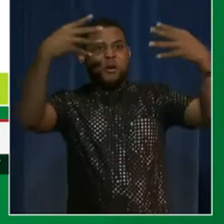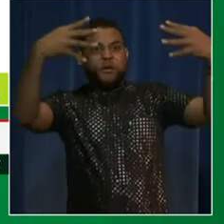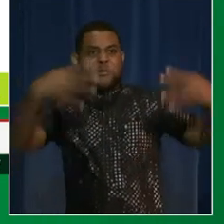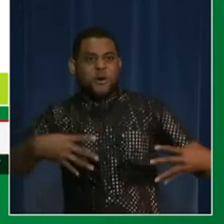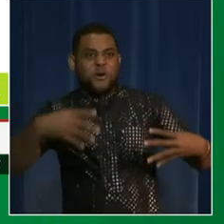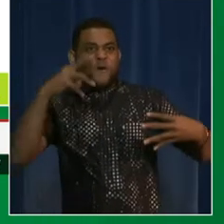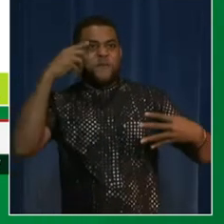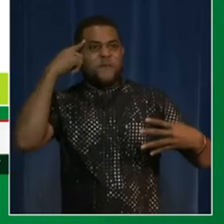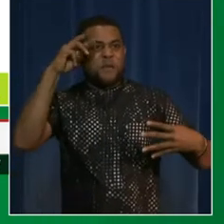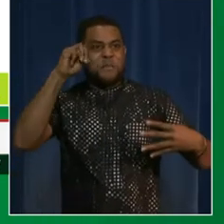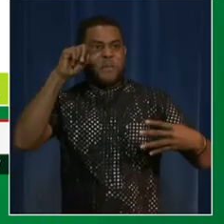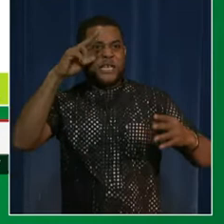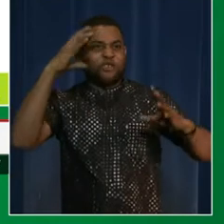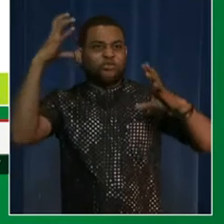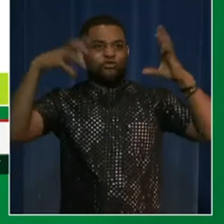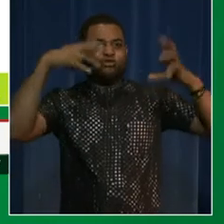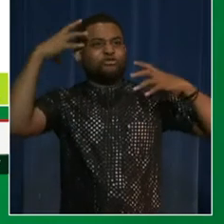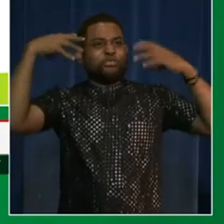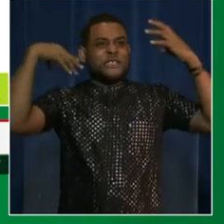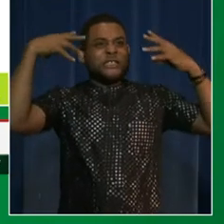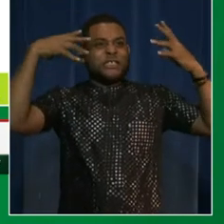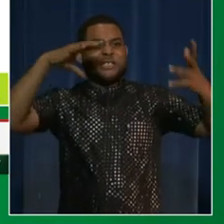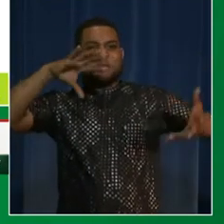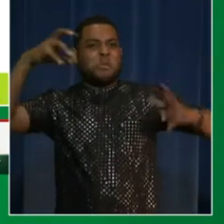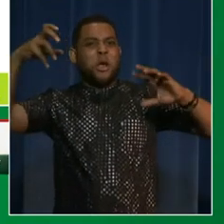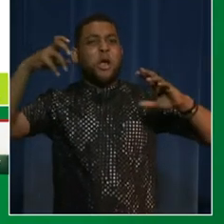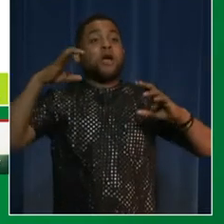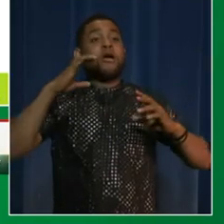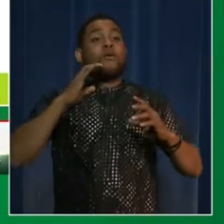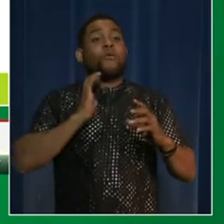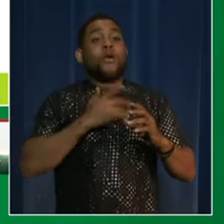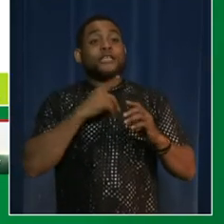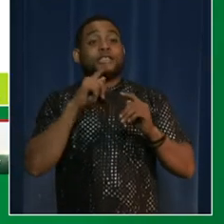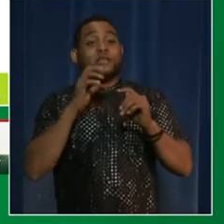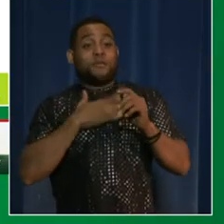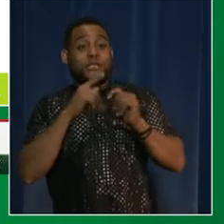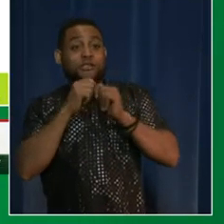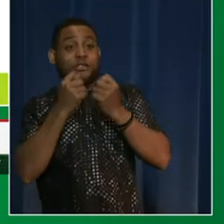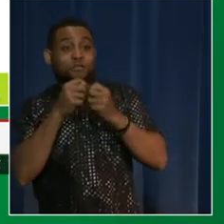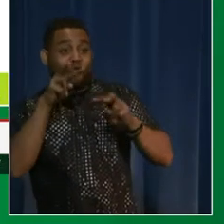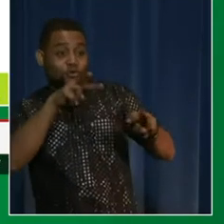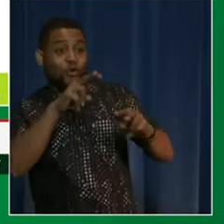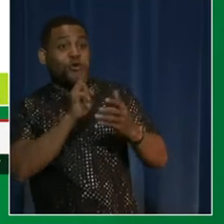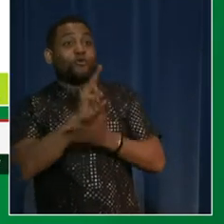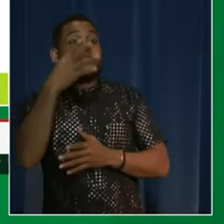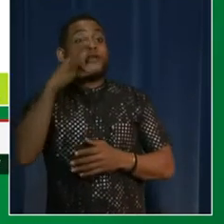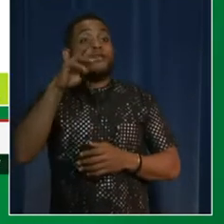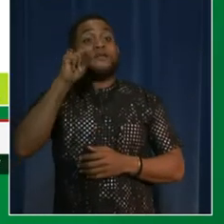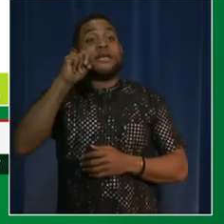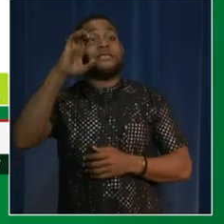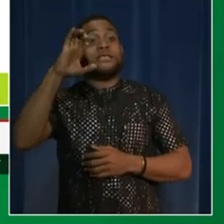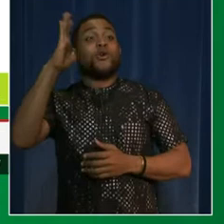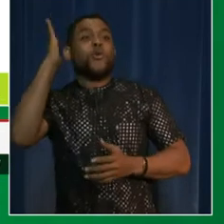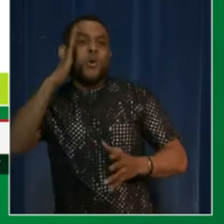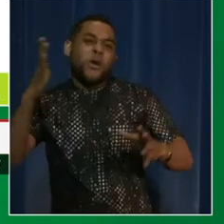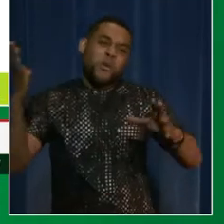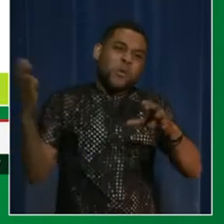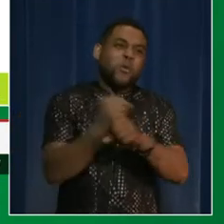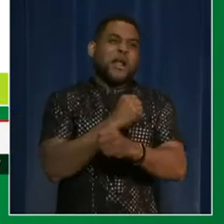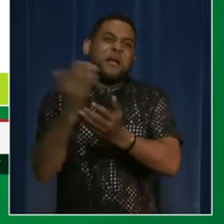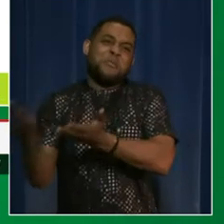watch. So I'll make this easy for you. The University of North Carolina will take it home this year, and they're on tonight